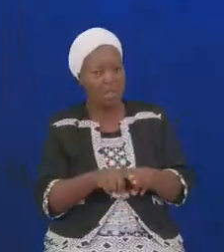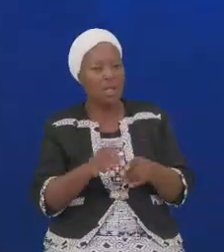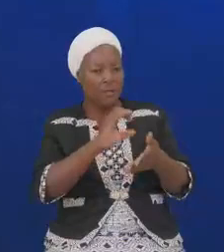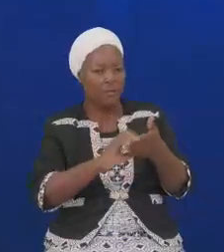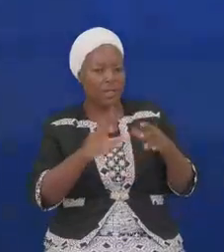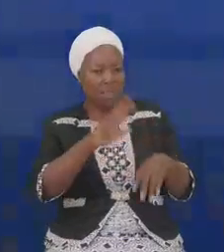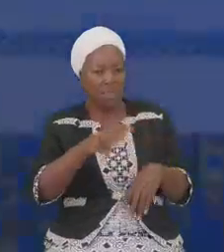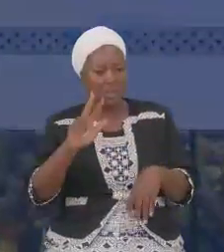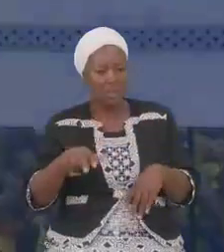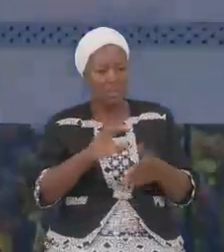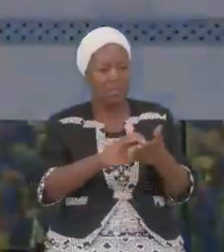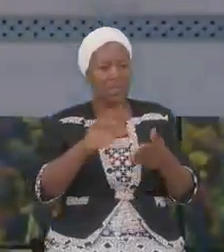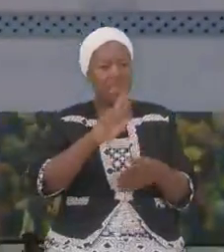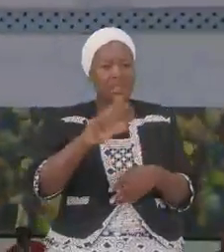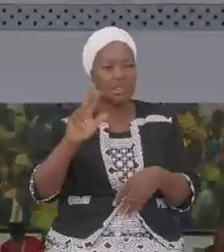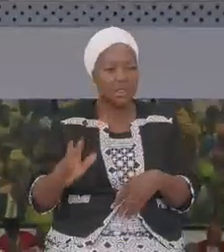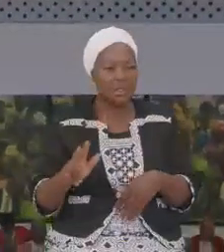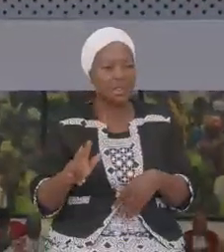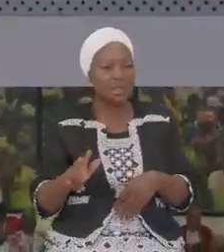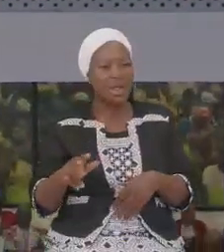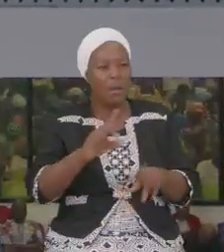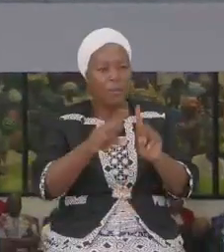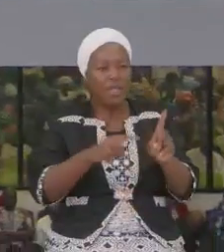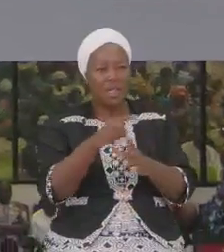33, it tells us, but